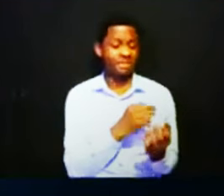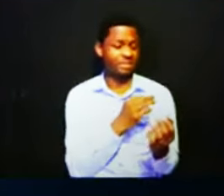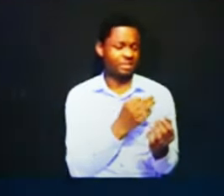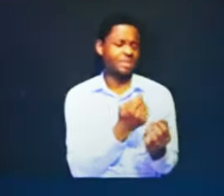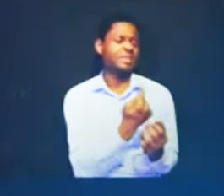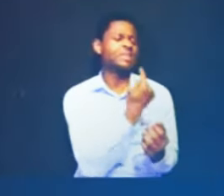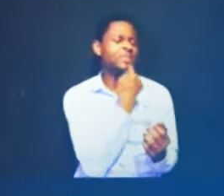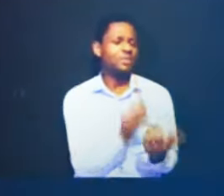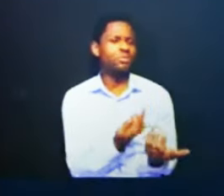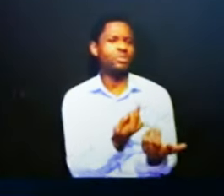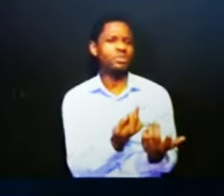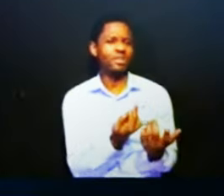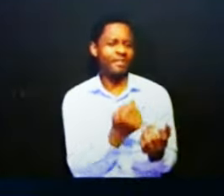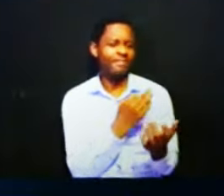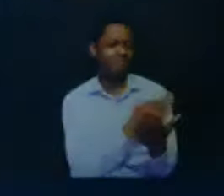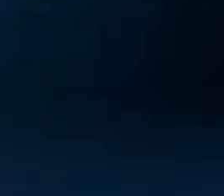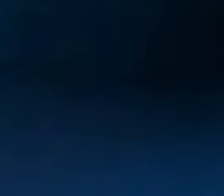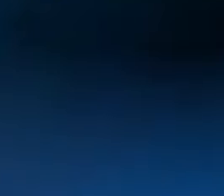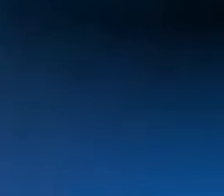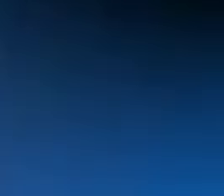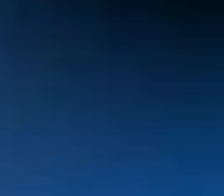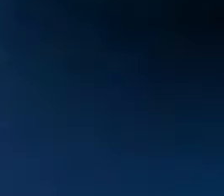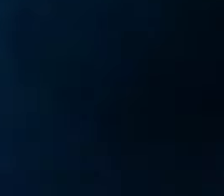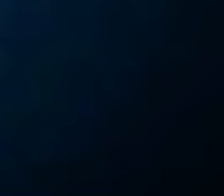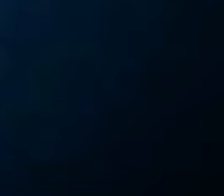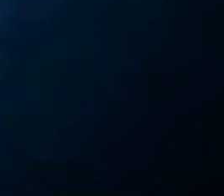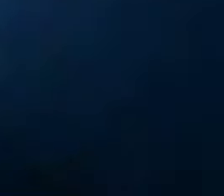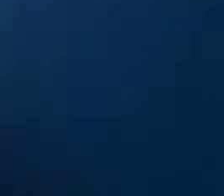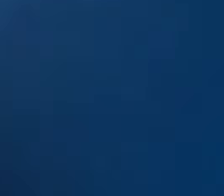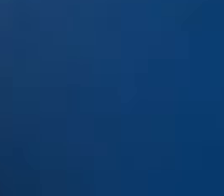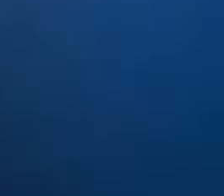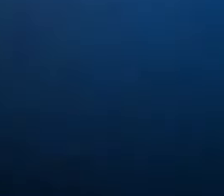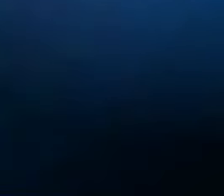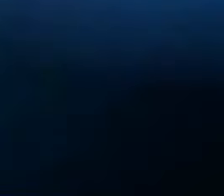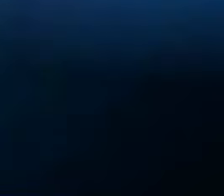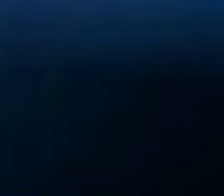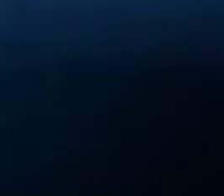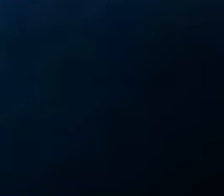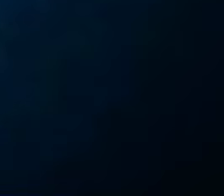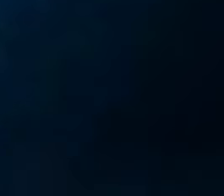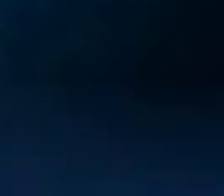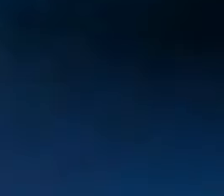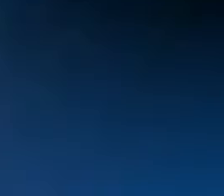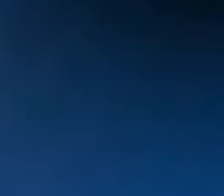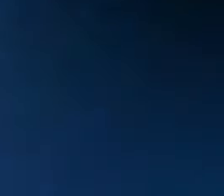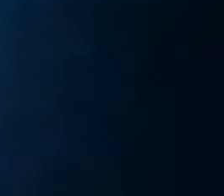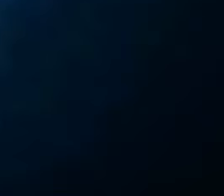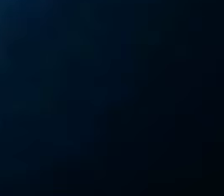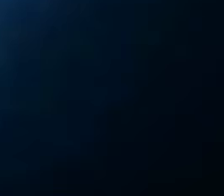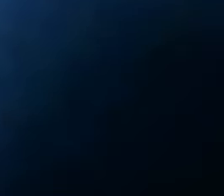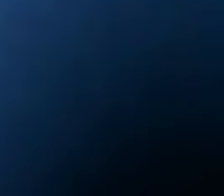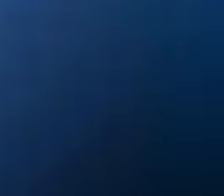makes us cynical and overly critical in our judgment of others.